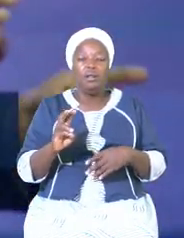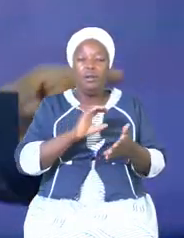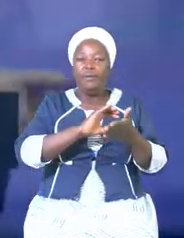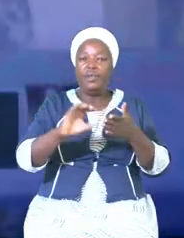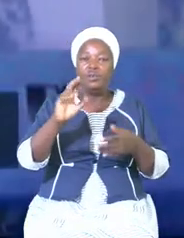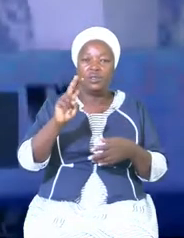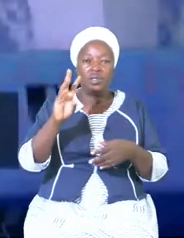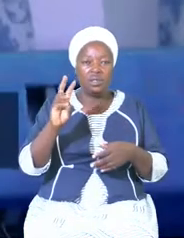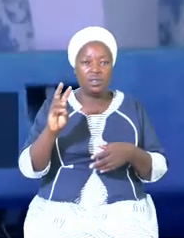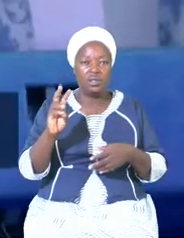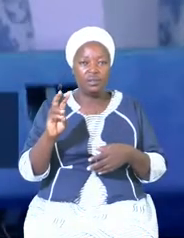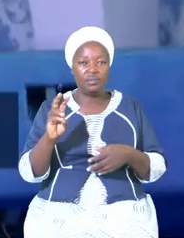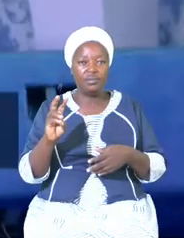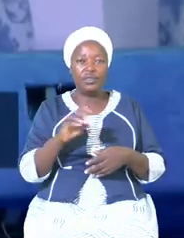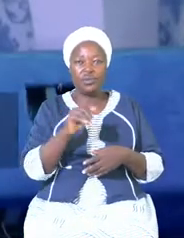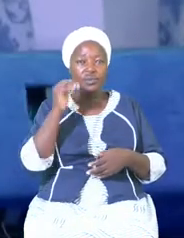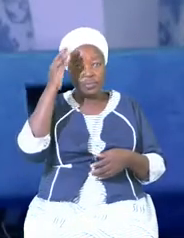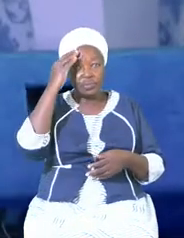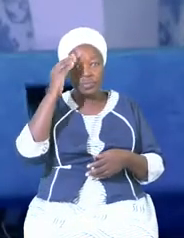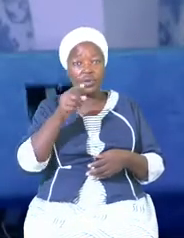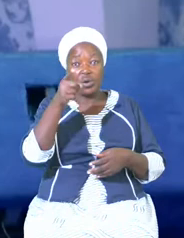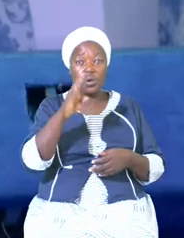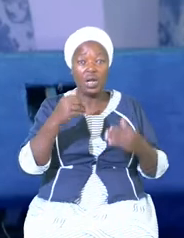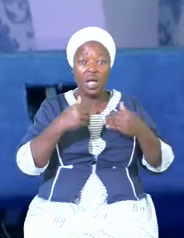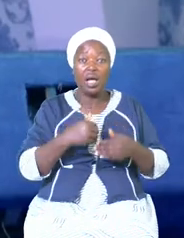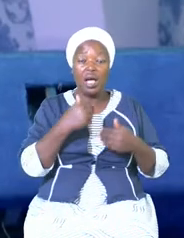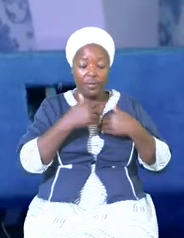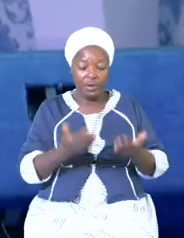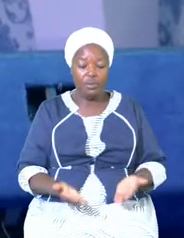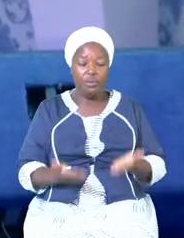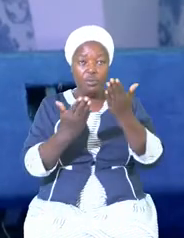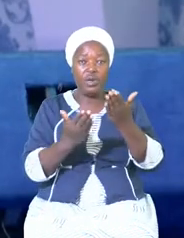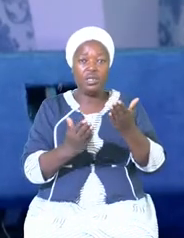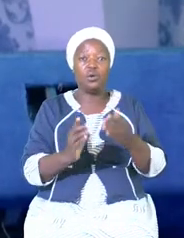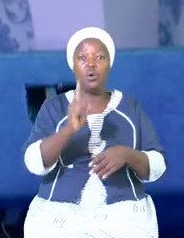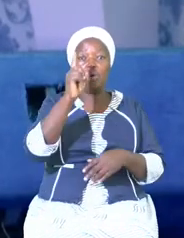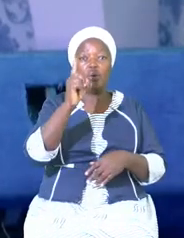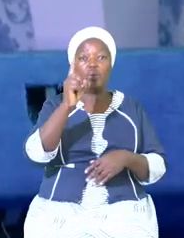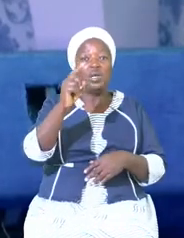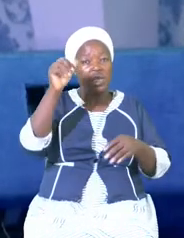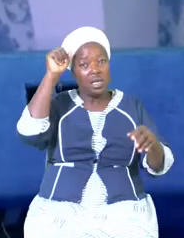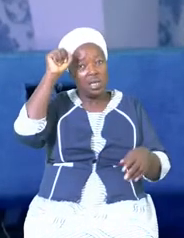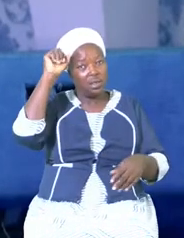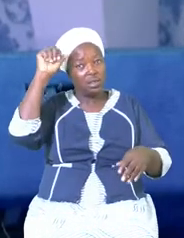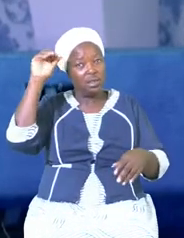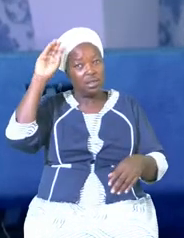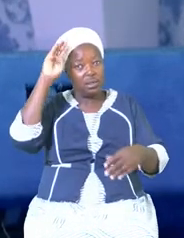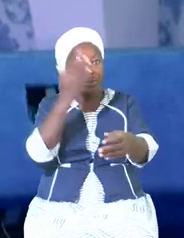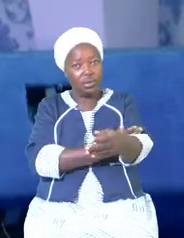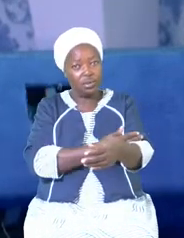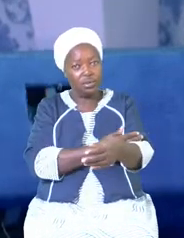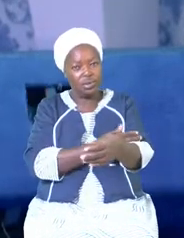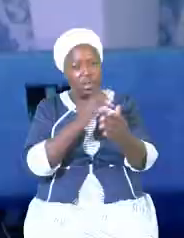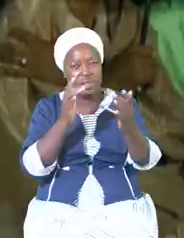you. For God, having raised up his son Jesus, what's the name of